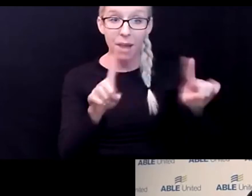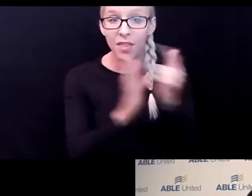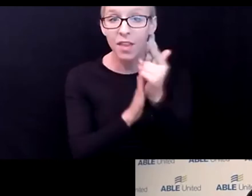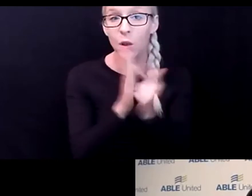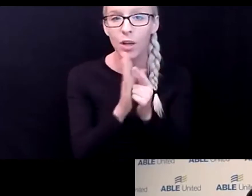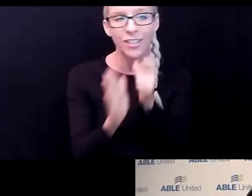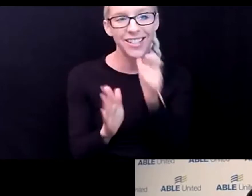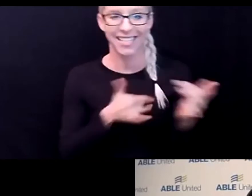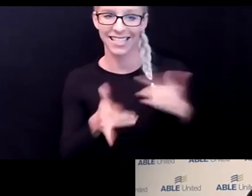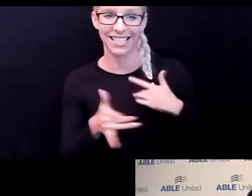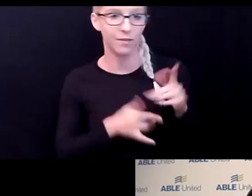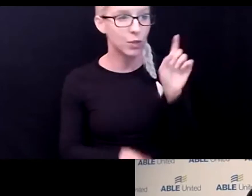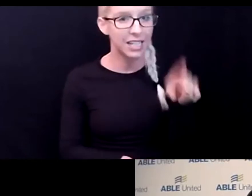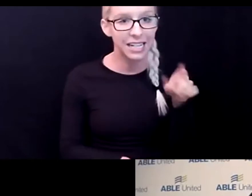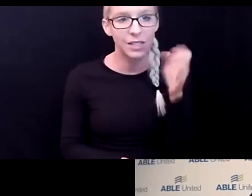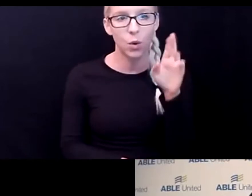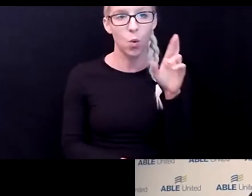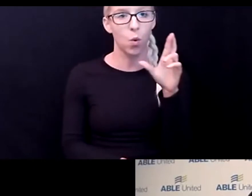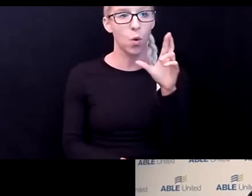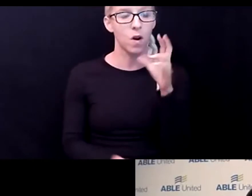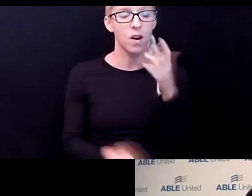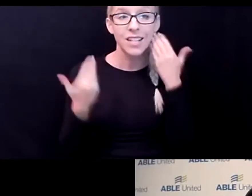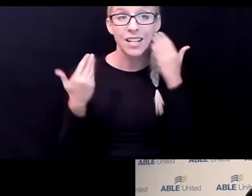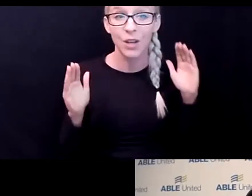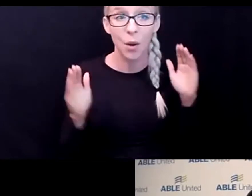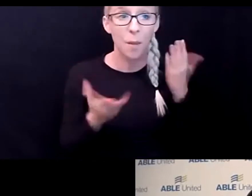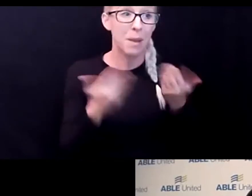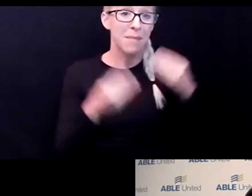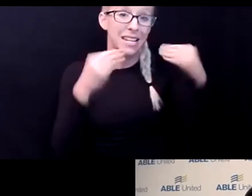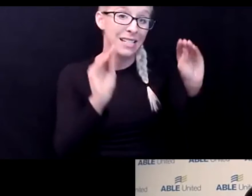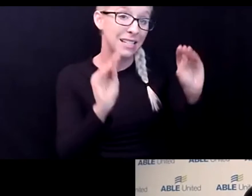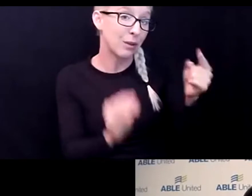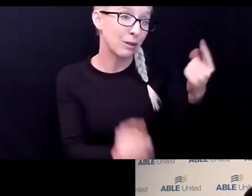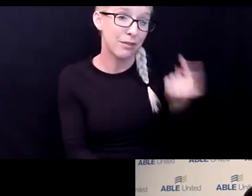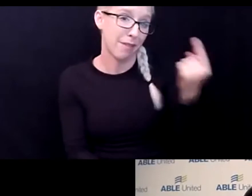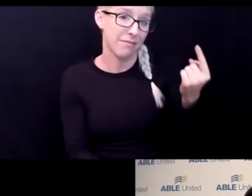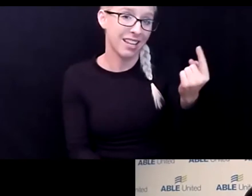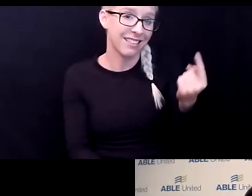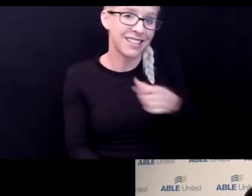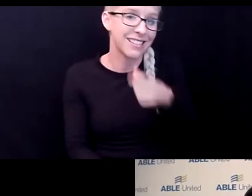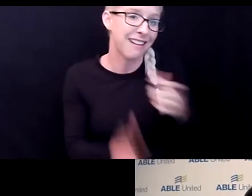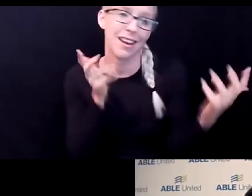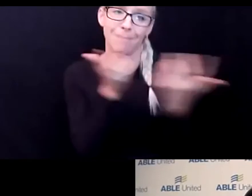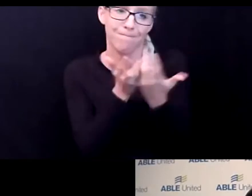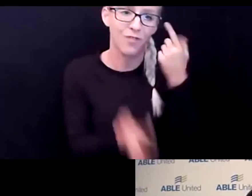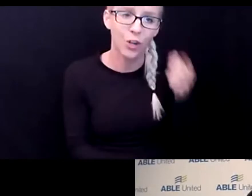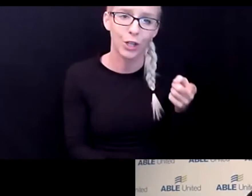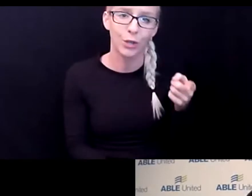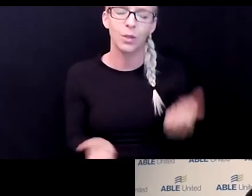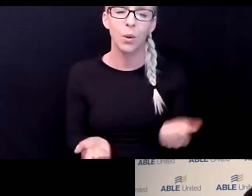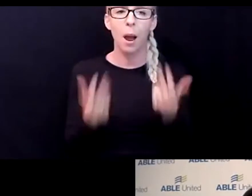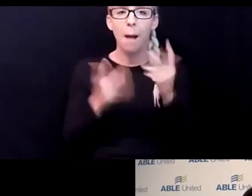this area, they might sell you something that you don't need. And so asking, how many cases have you done for a young adult with a